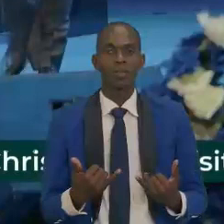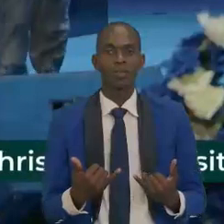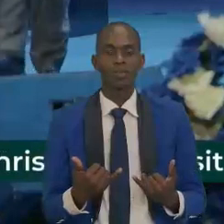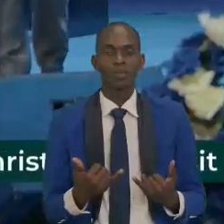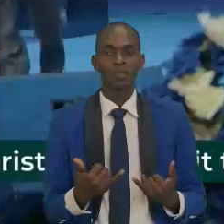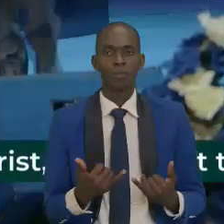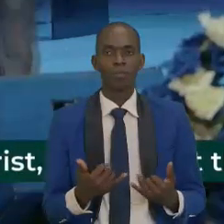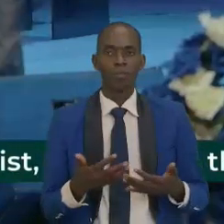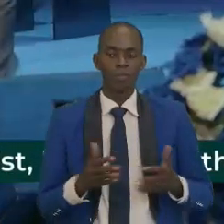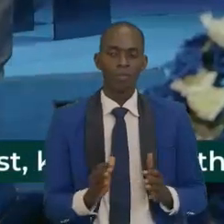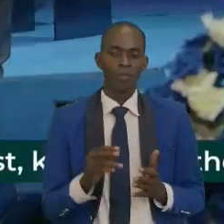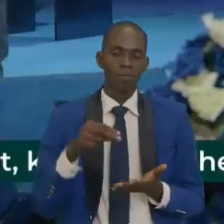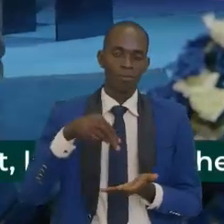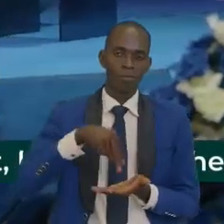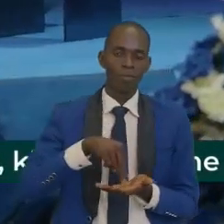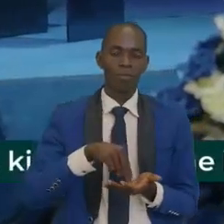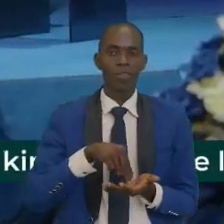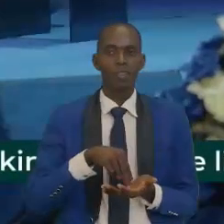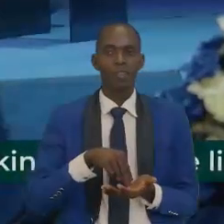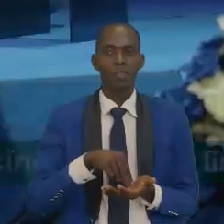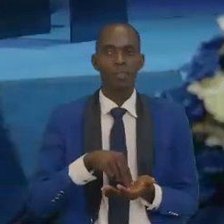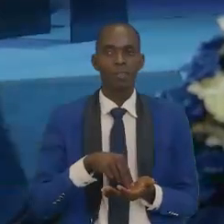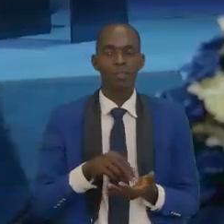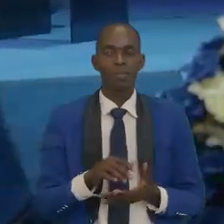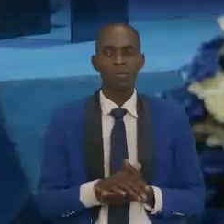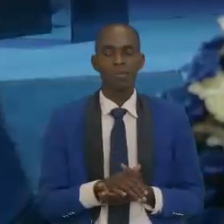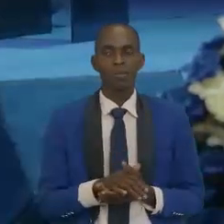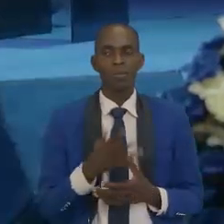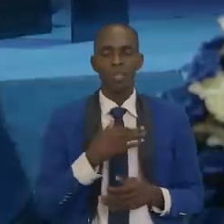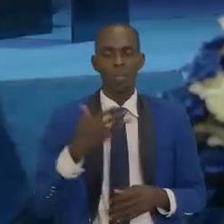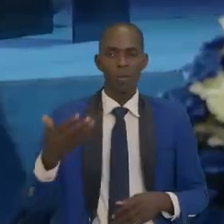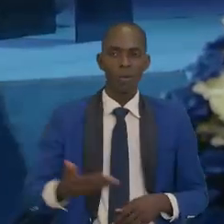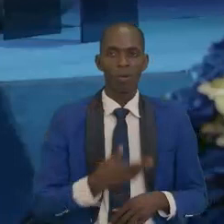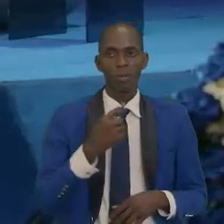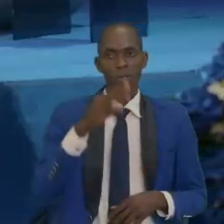Let's rise up our feet and welcome the man of God.